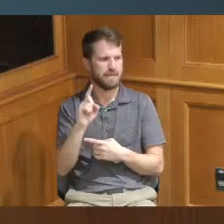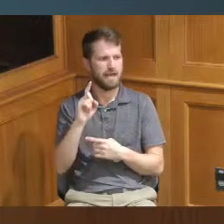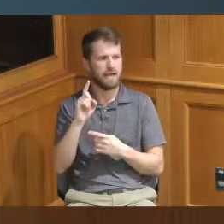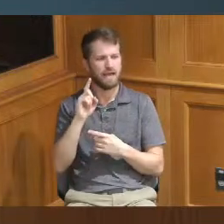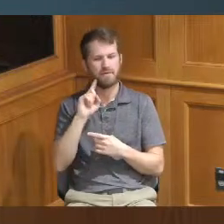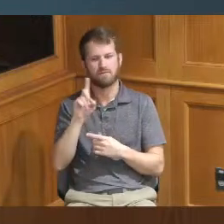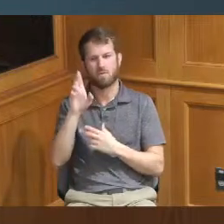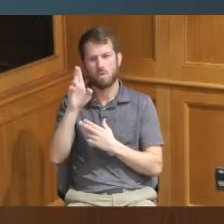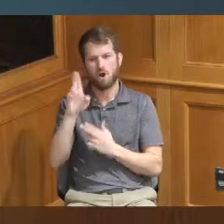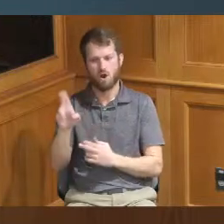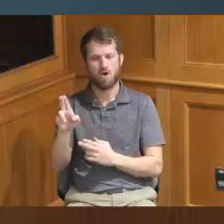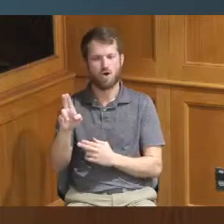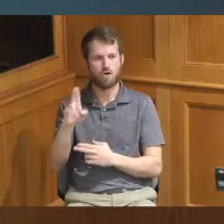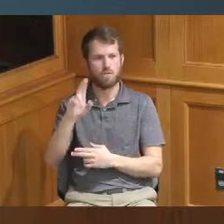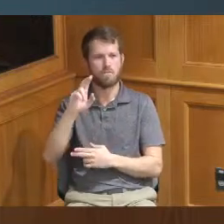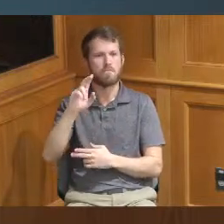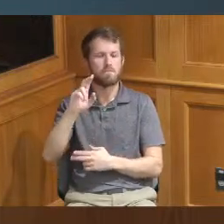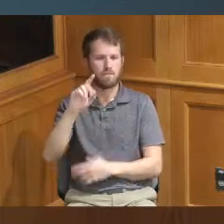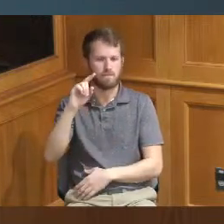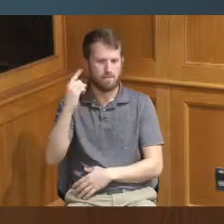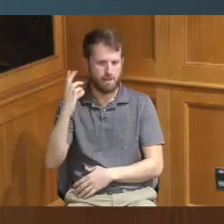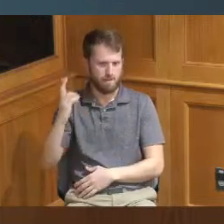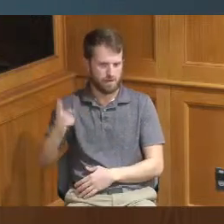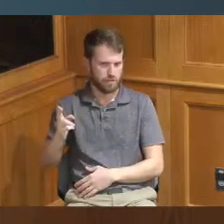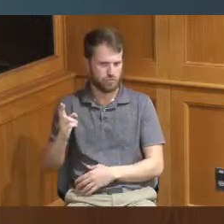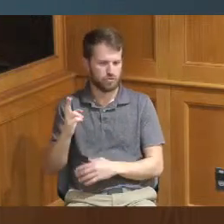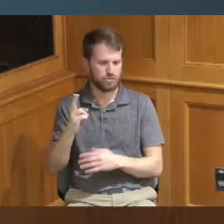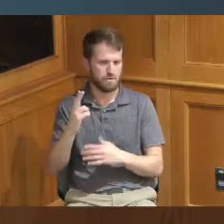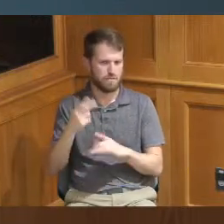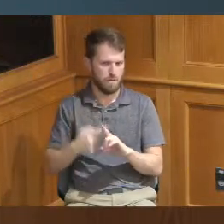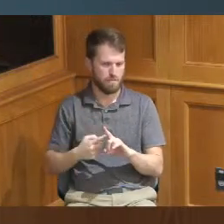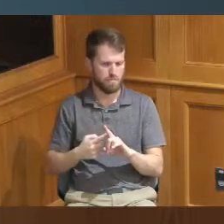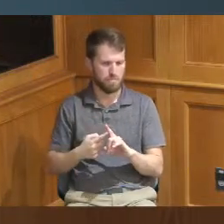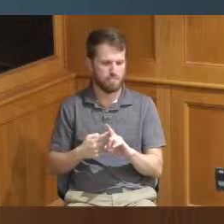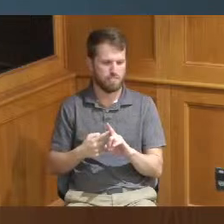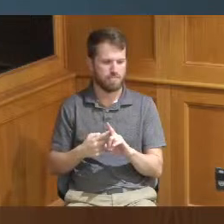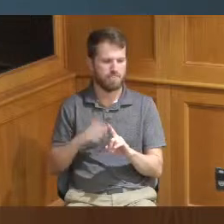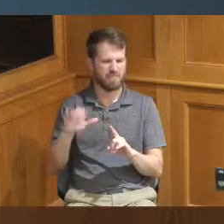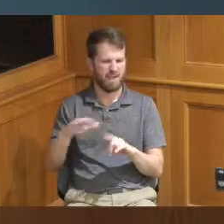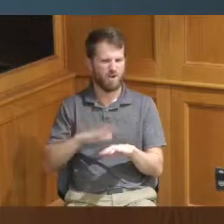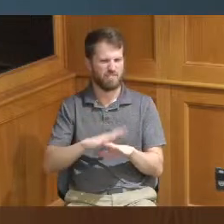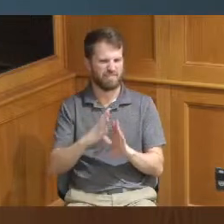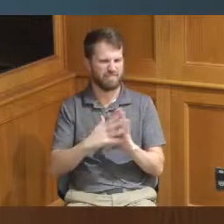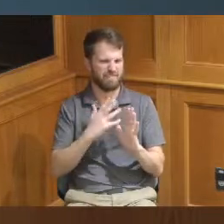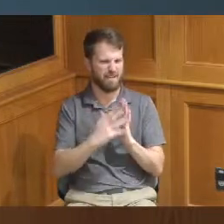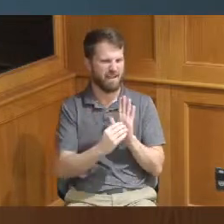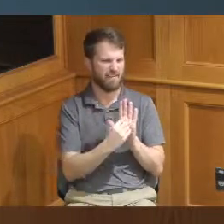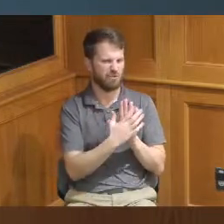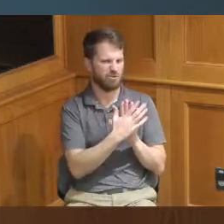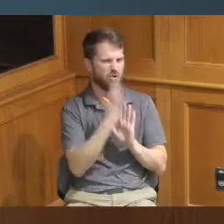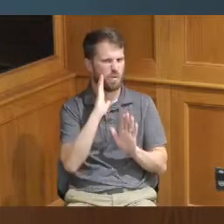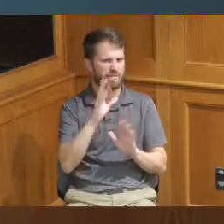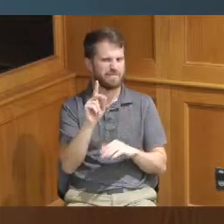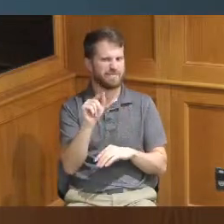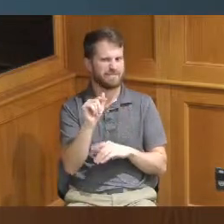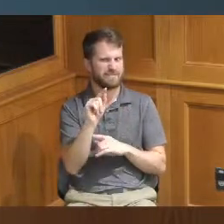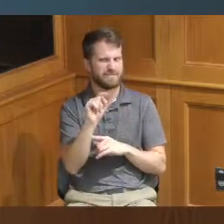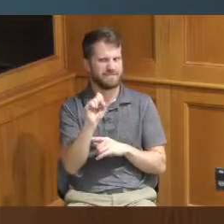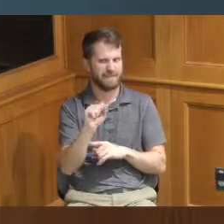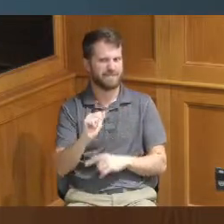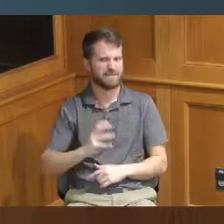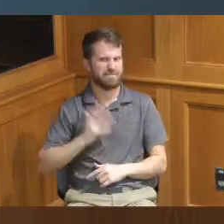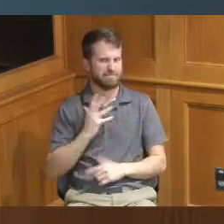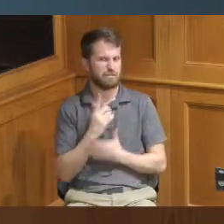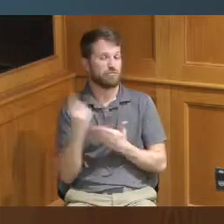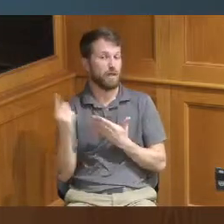honoring for Black History Month. And we'll have that on the calendar. We'll give you those dates next week. So we'll have